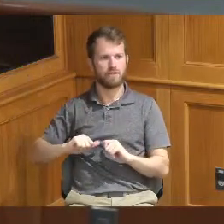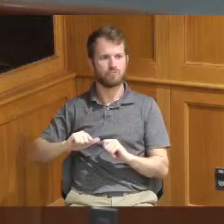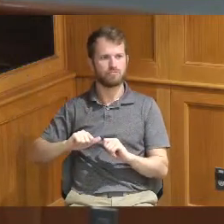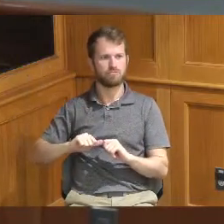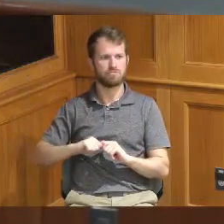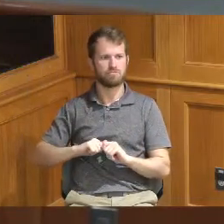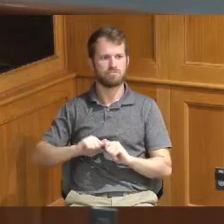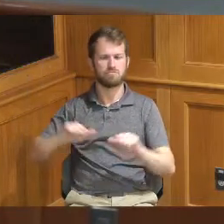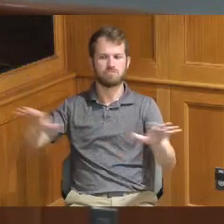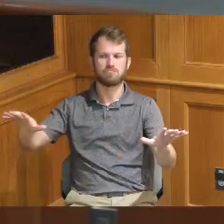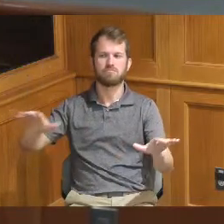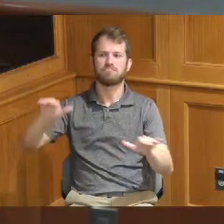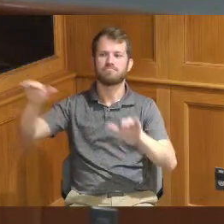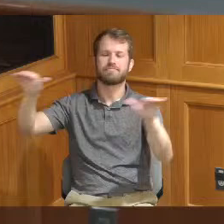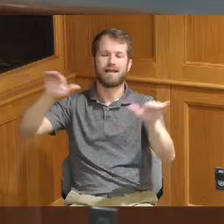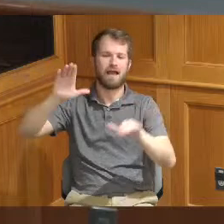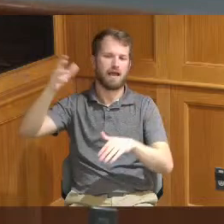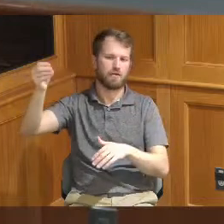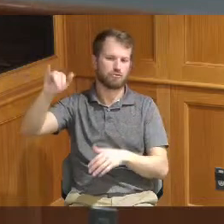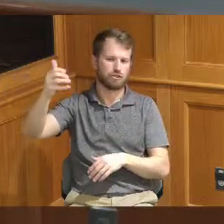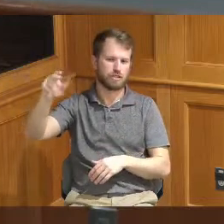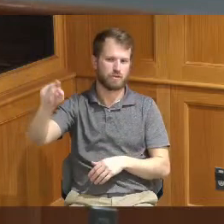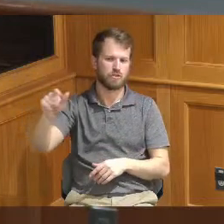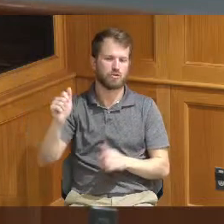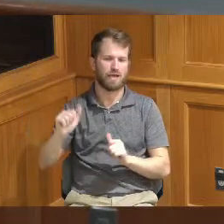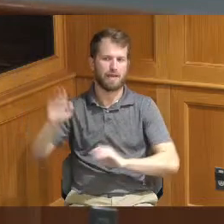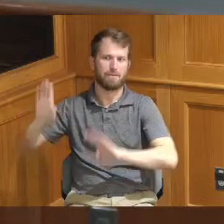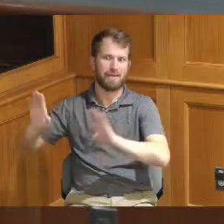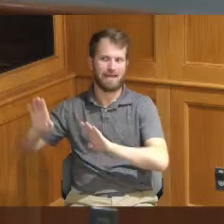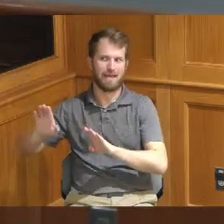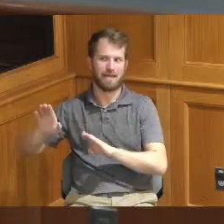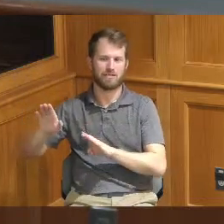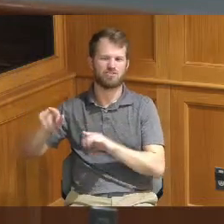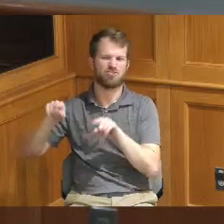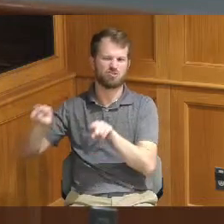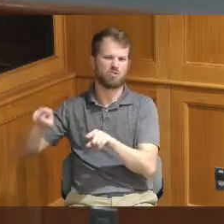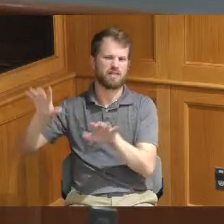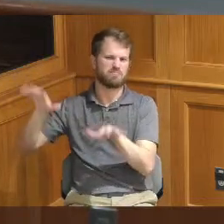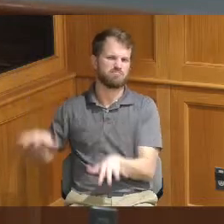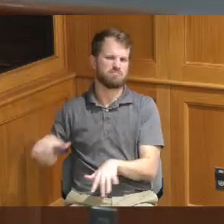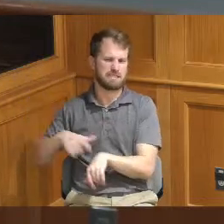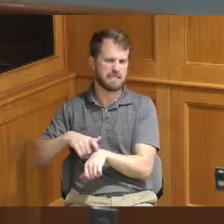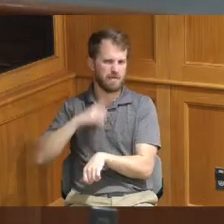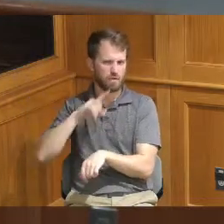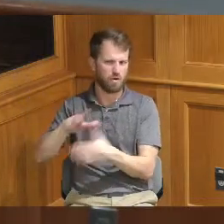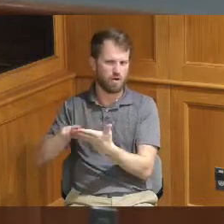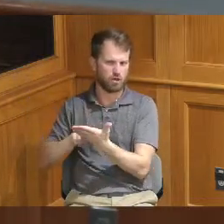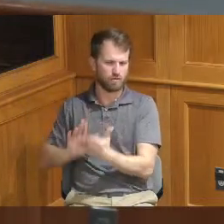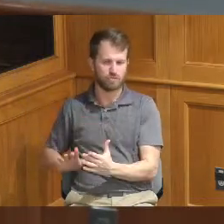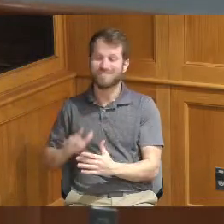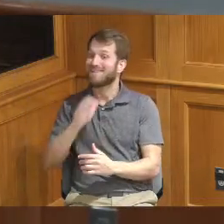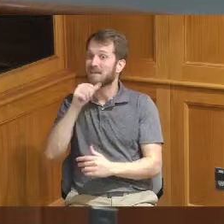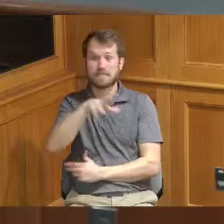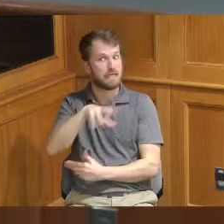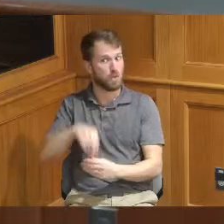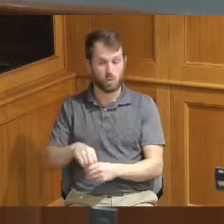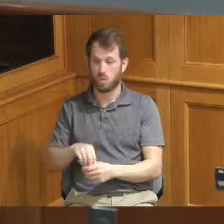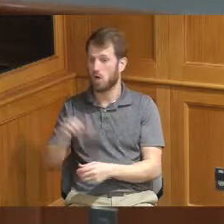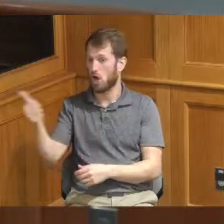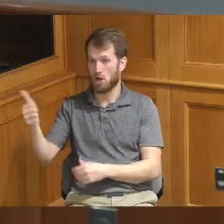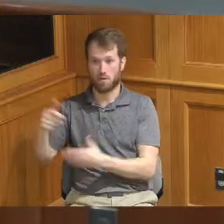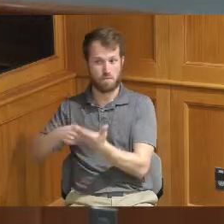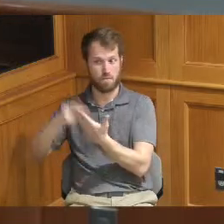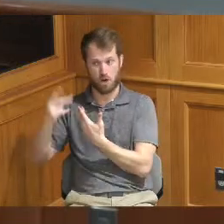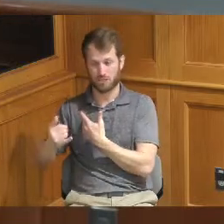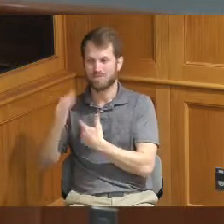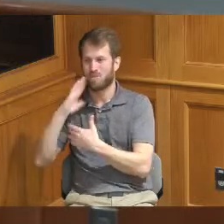can get the best bid when contractors are not as busy. This does not include other projects that will have resurfacing in it that